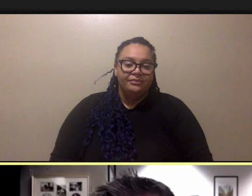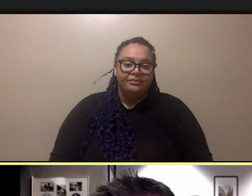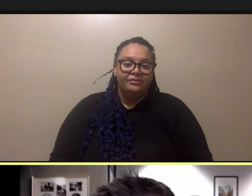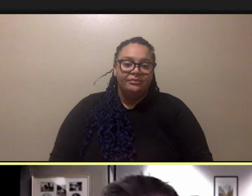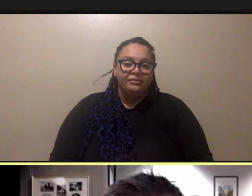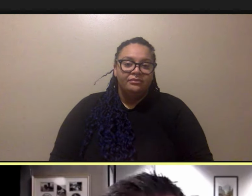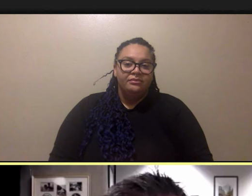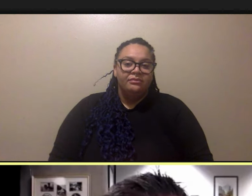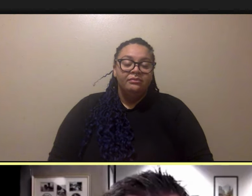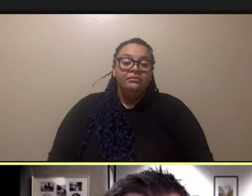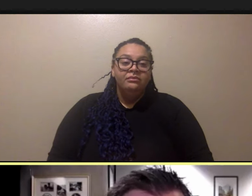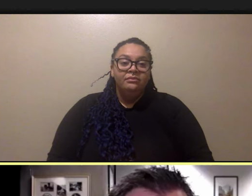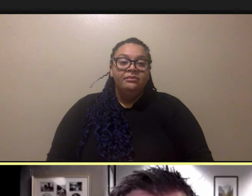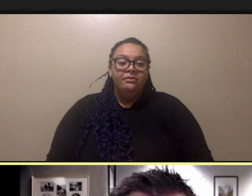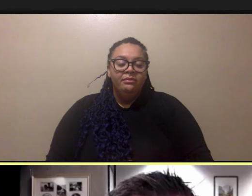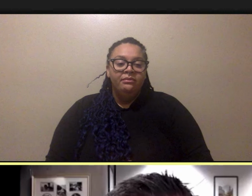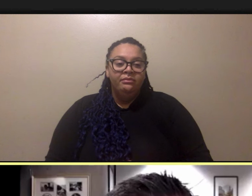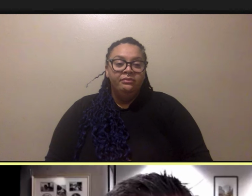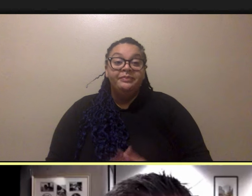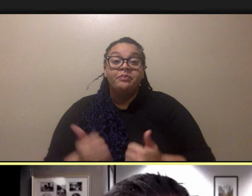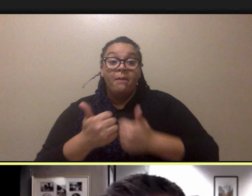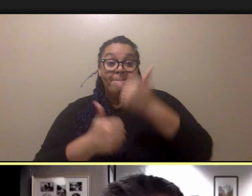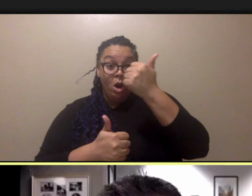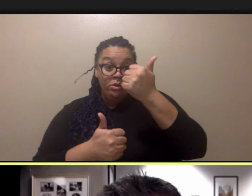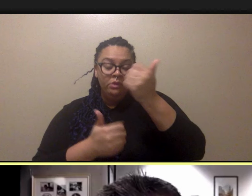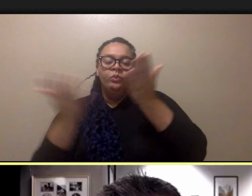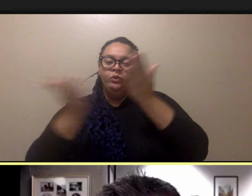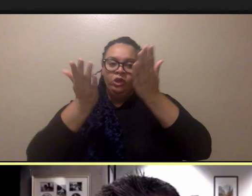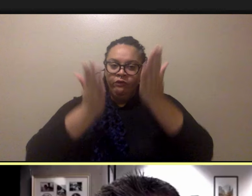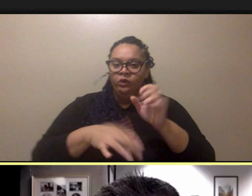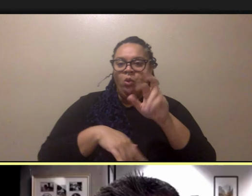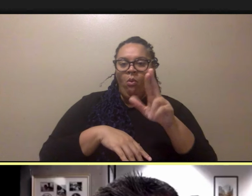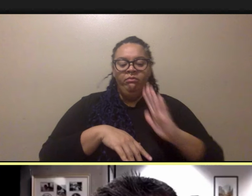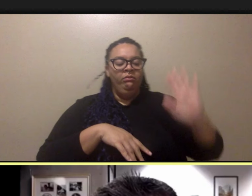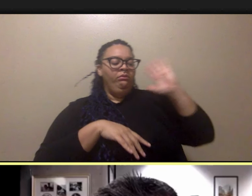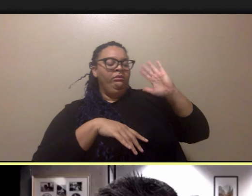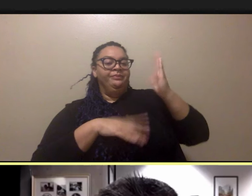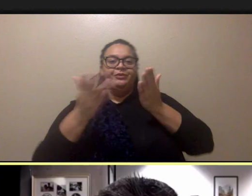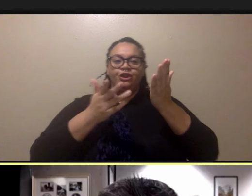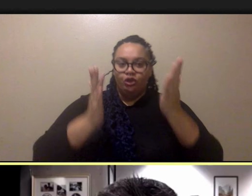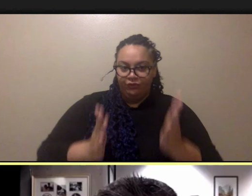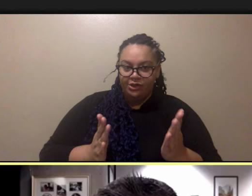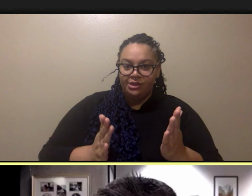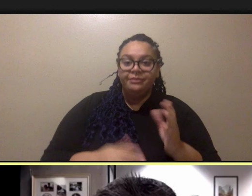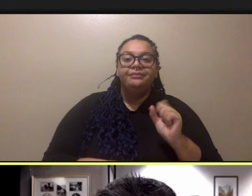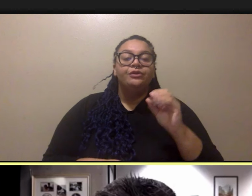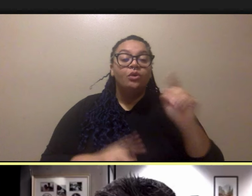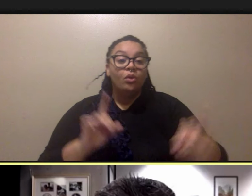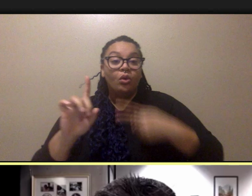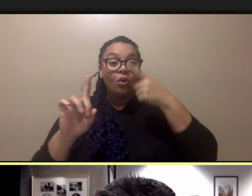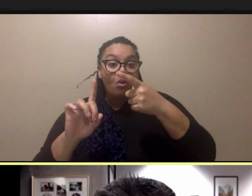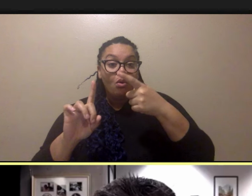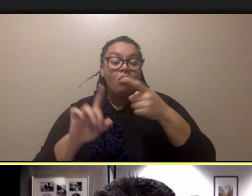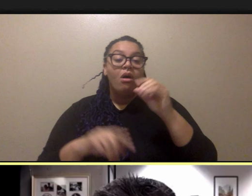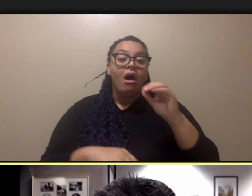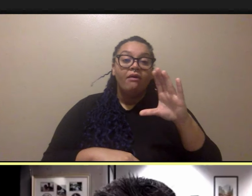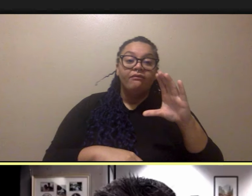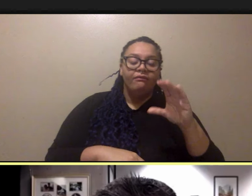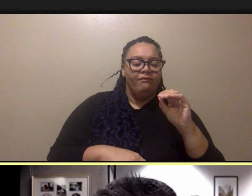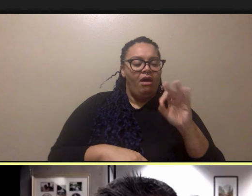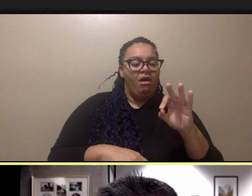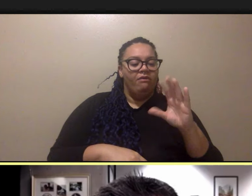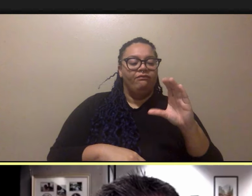most of them were servants or former servants. So the goal of the company and then the Royal Colony of Virginia after